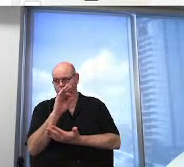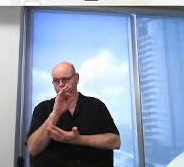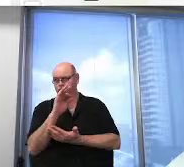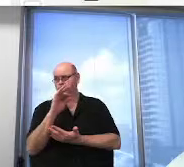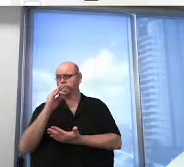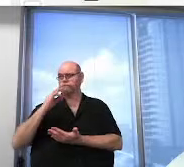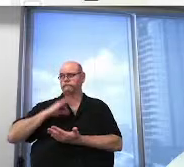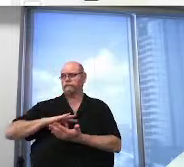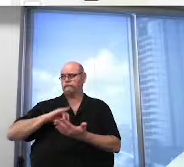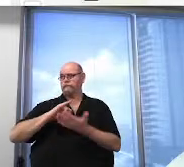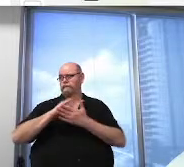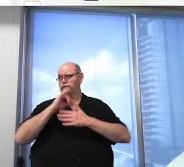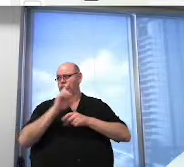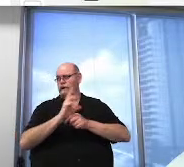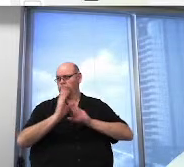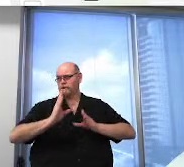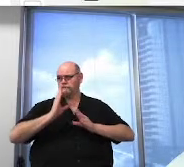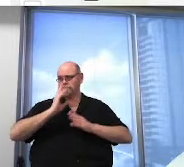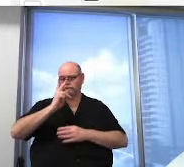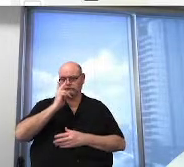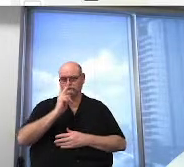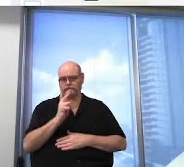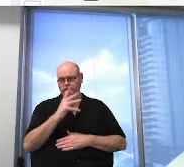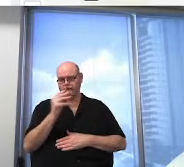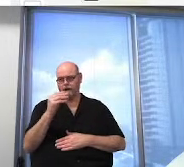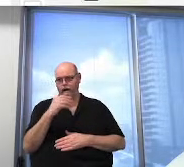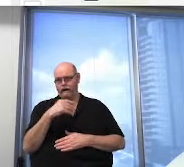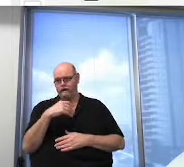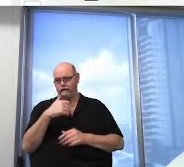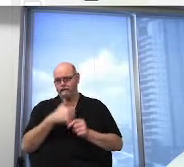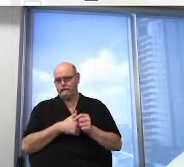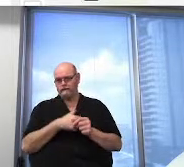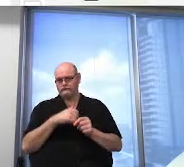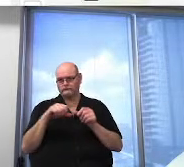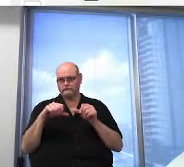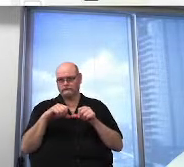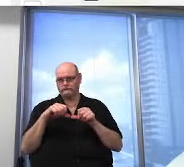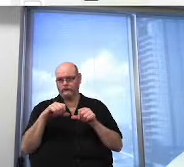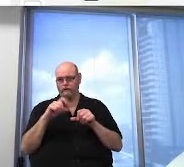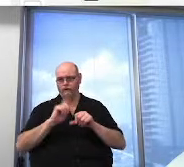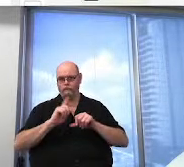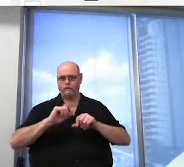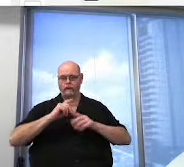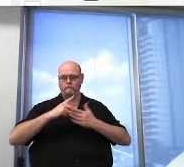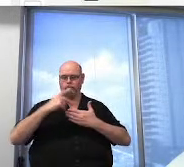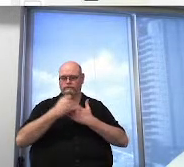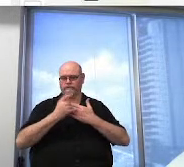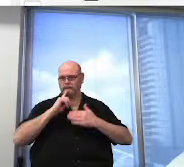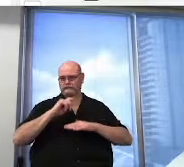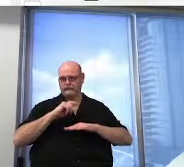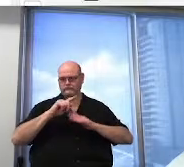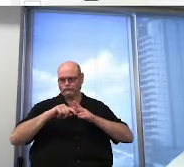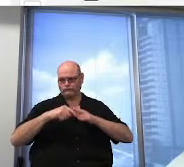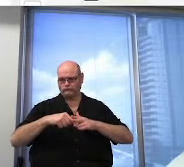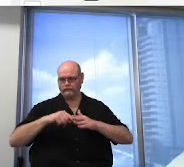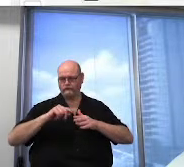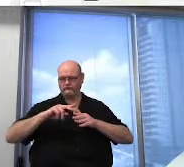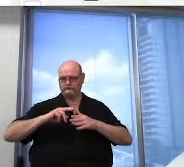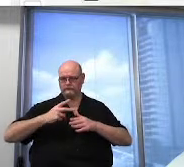of benefits that the customers will see in each area when projects get executed, which is your second